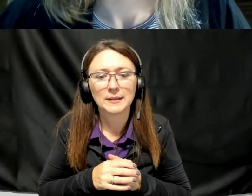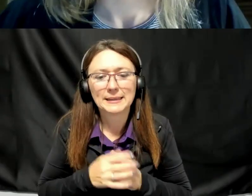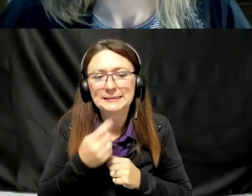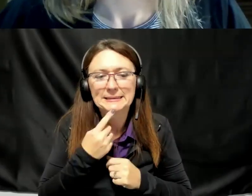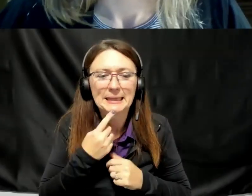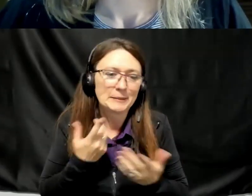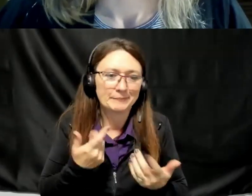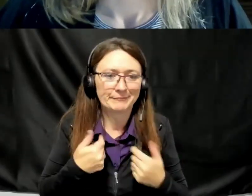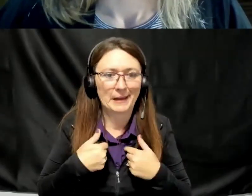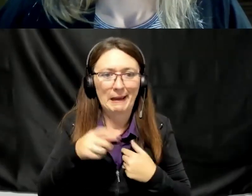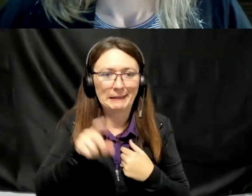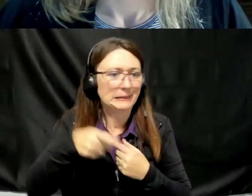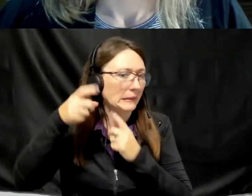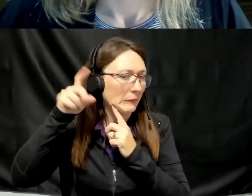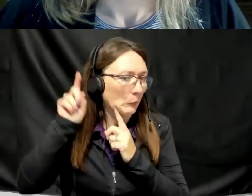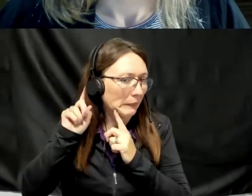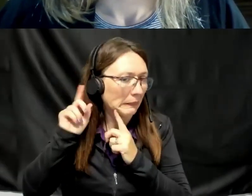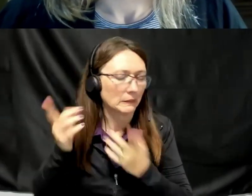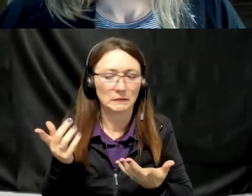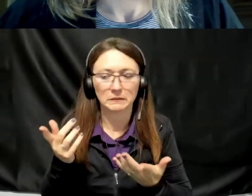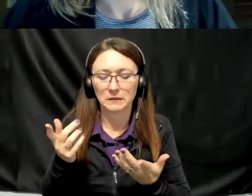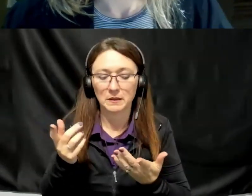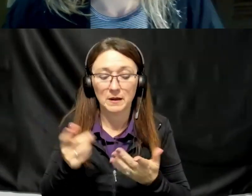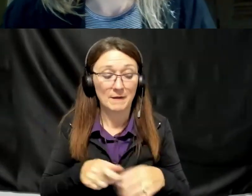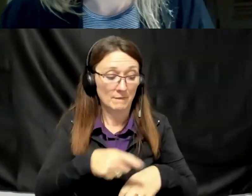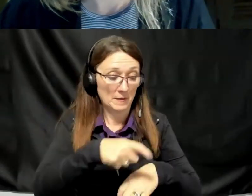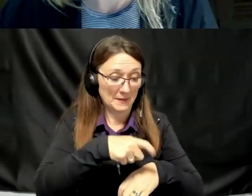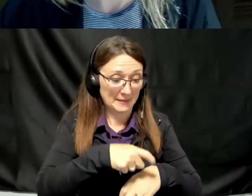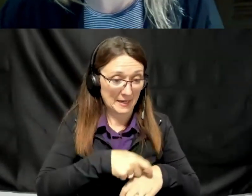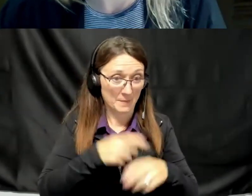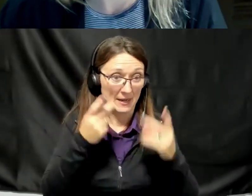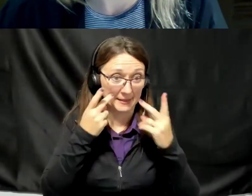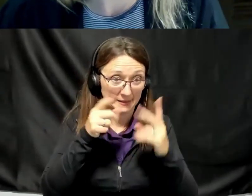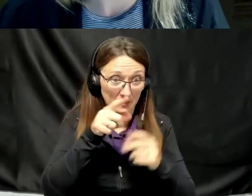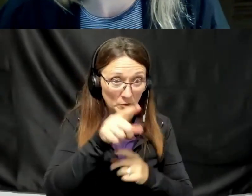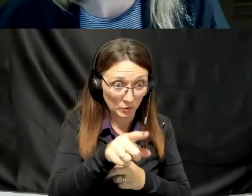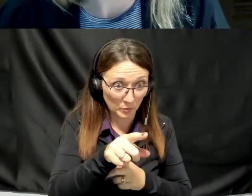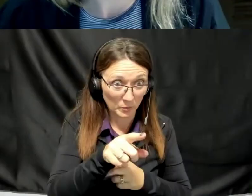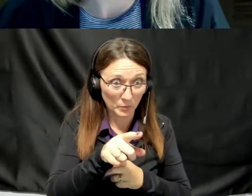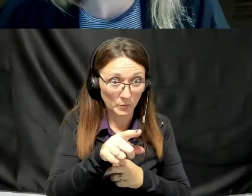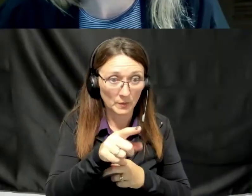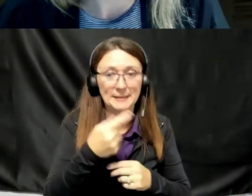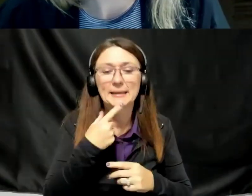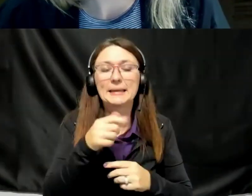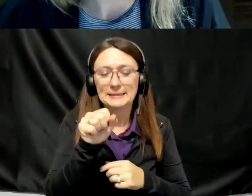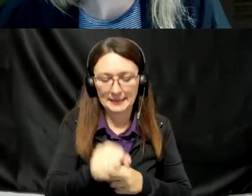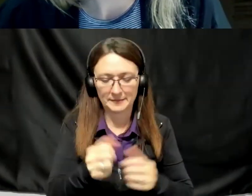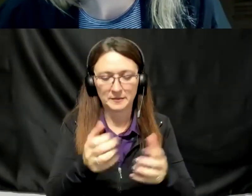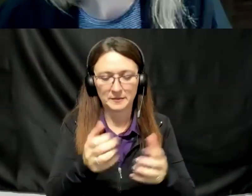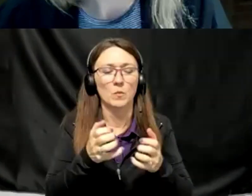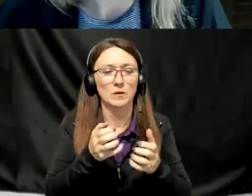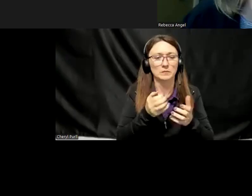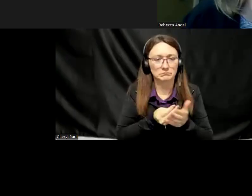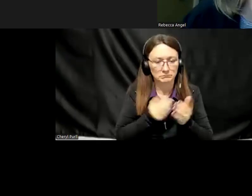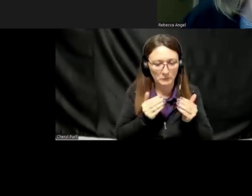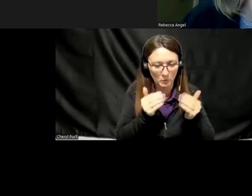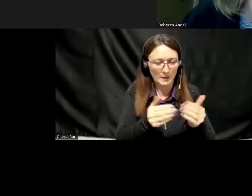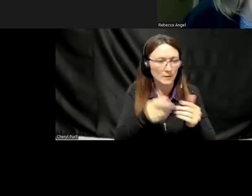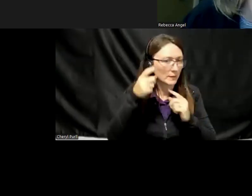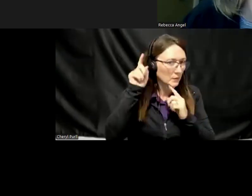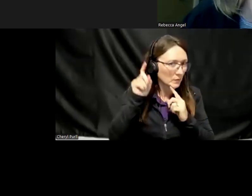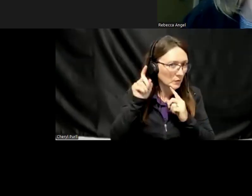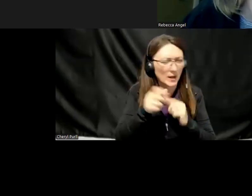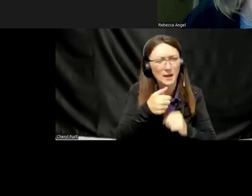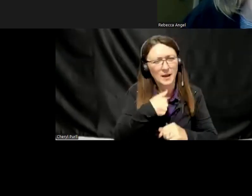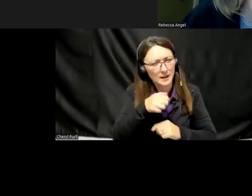hearing aids, how long from the time I see you that day and I said, yes, I'm going to get hearing aids, I have to come back and get fitted